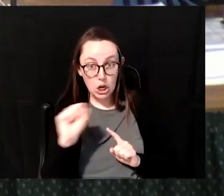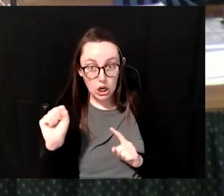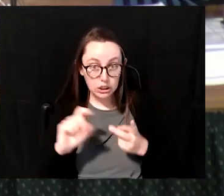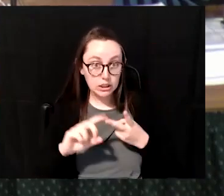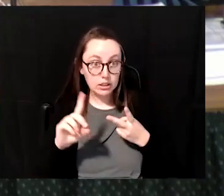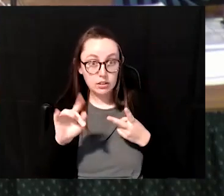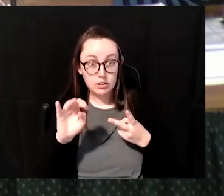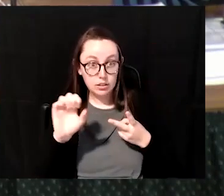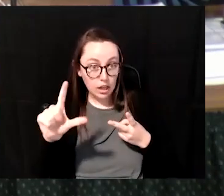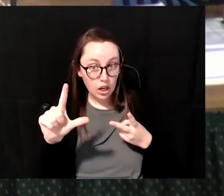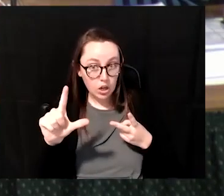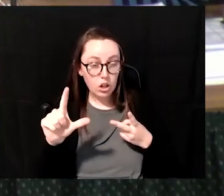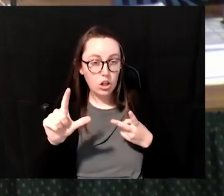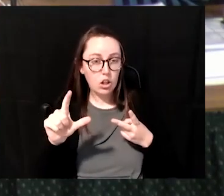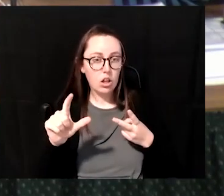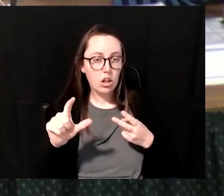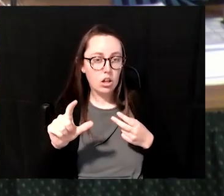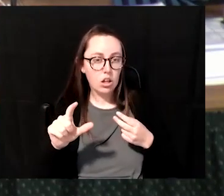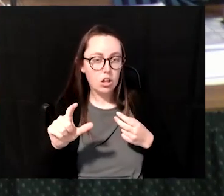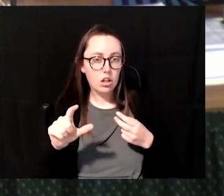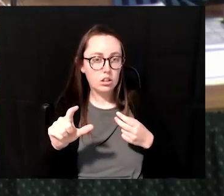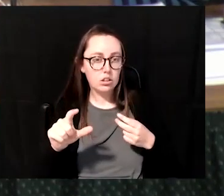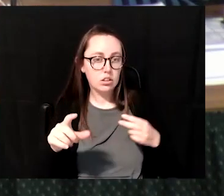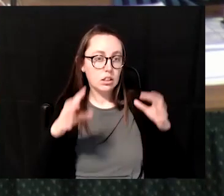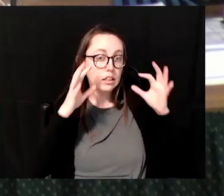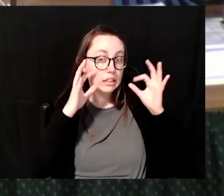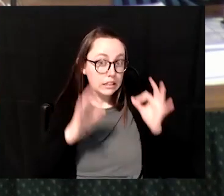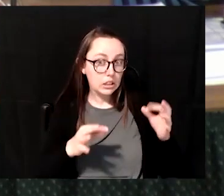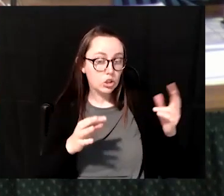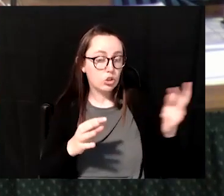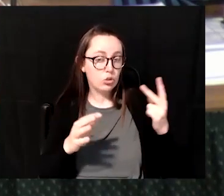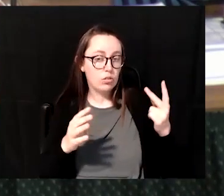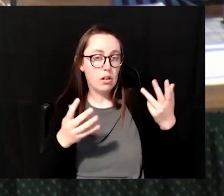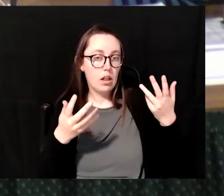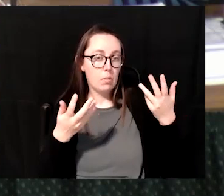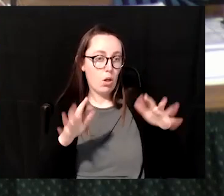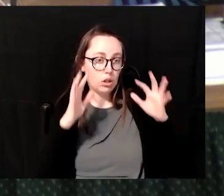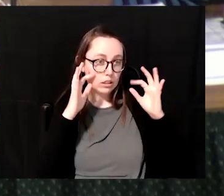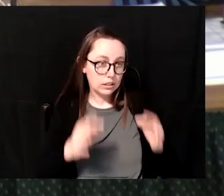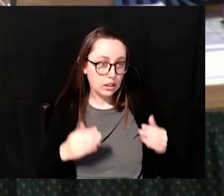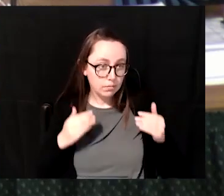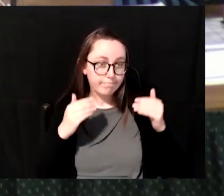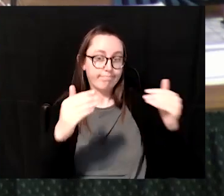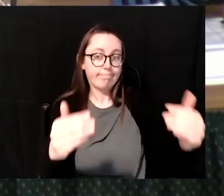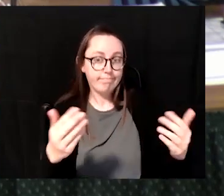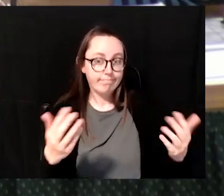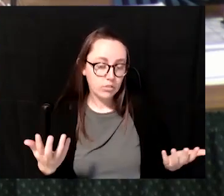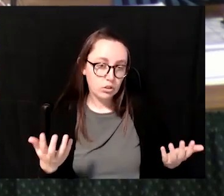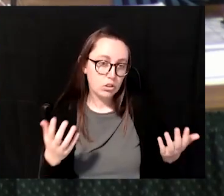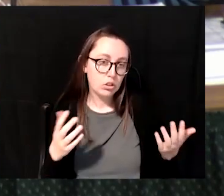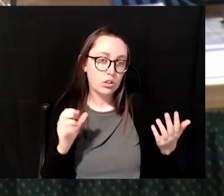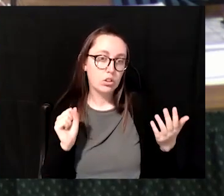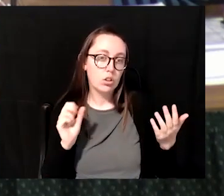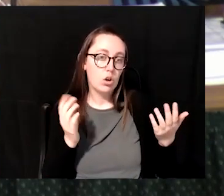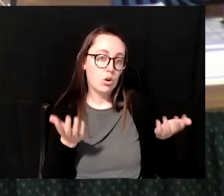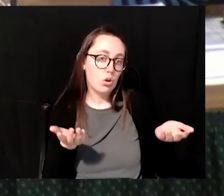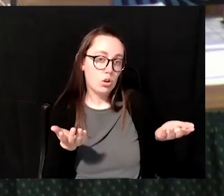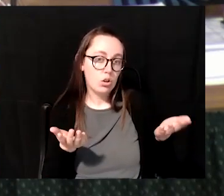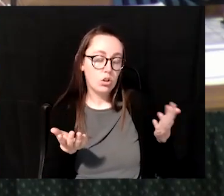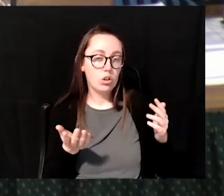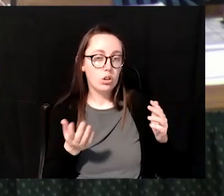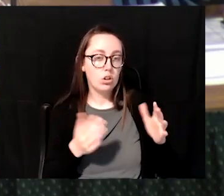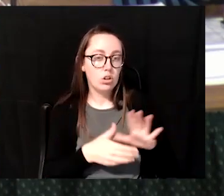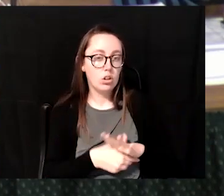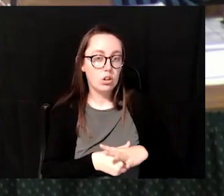a decision that was already made to go in a certain direction and so I I think it's a very very